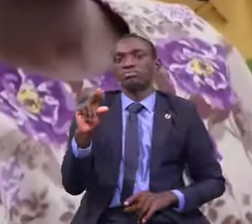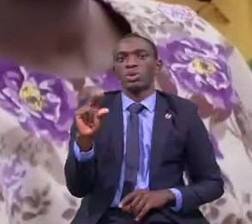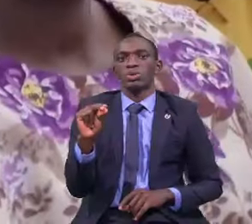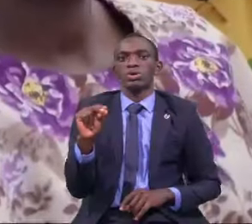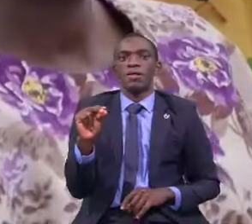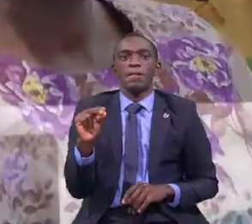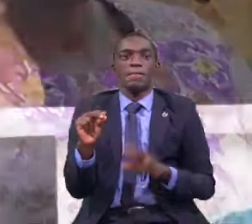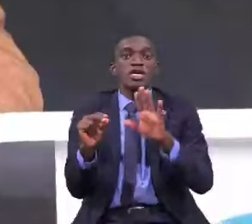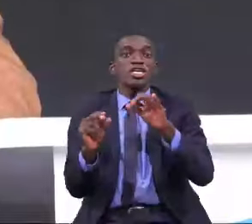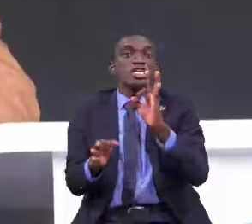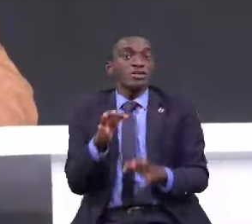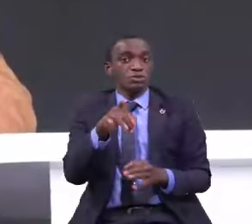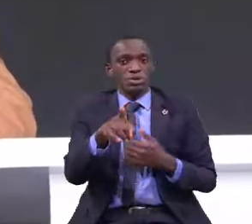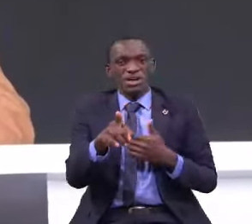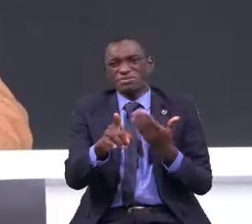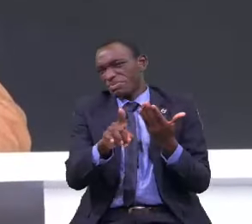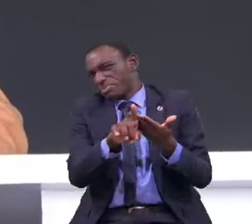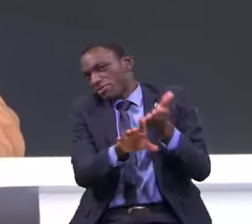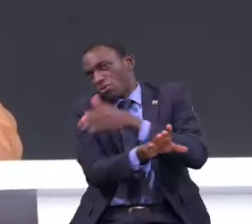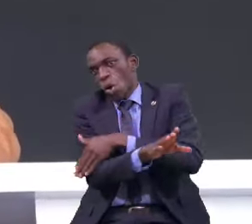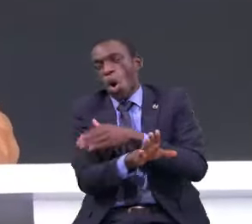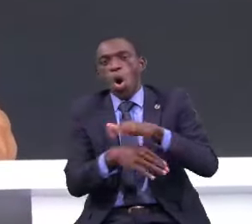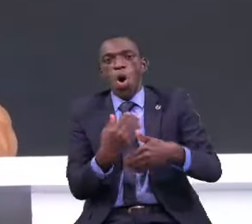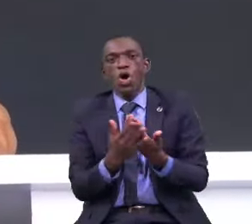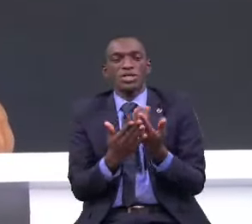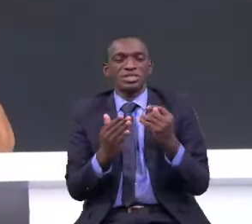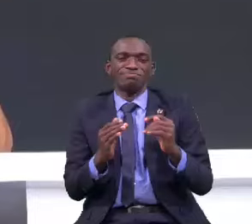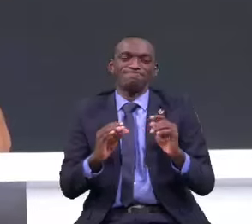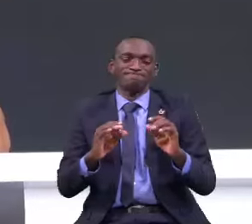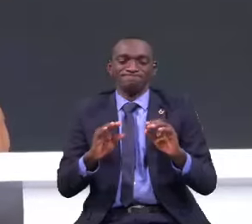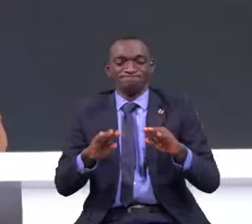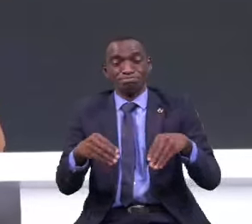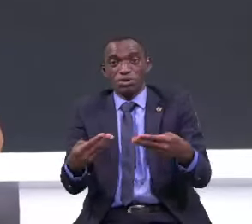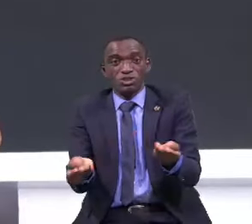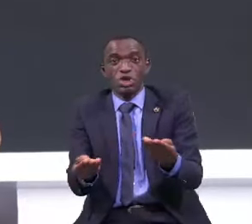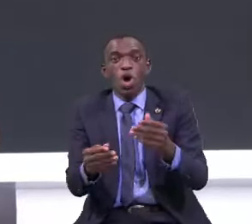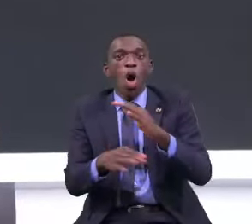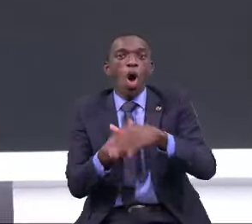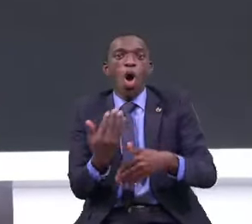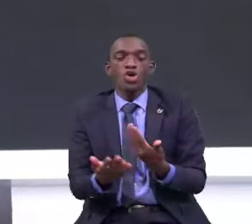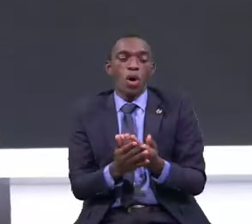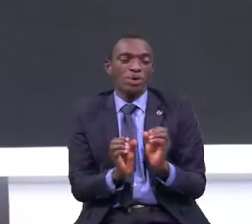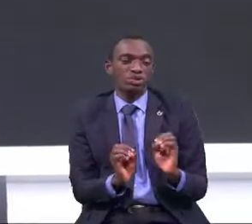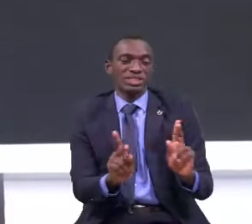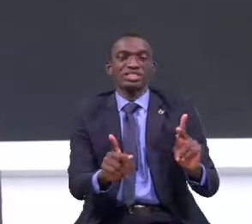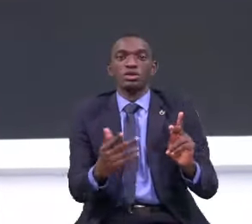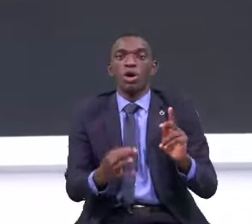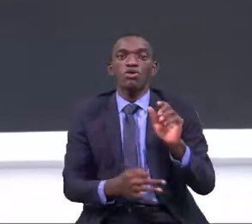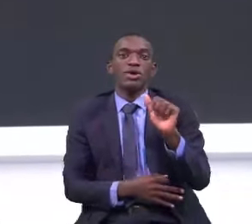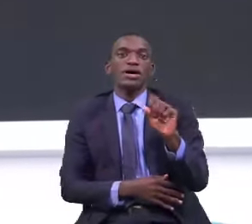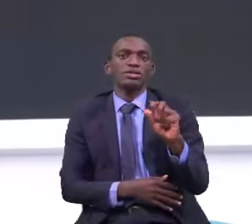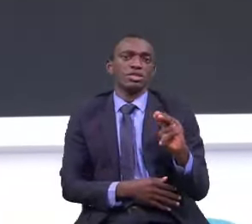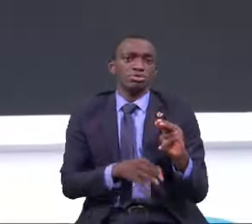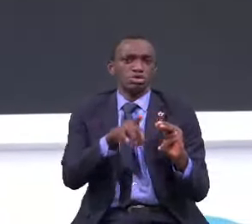Even if you've got all the provision, all the opportunities of Adam, you still must leave